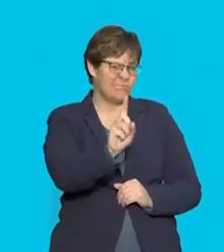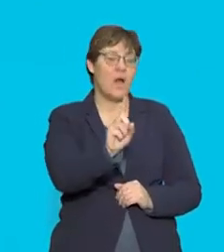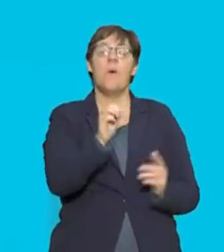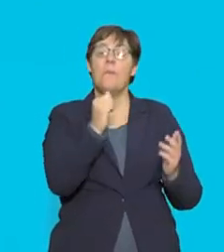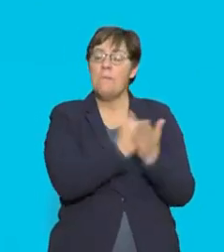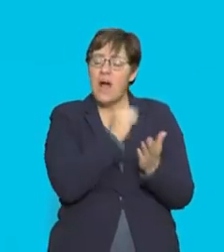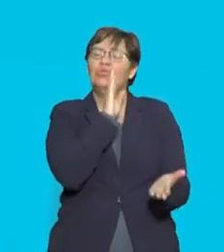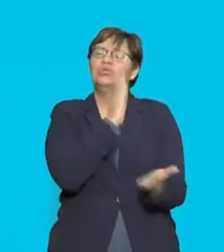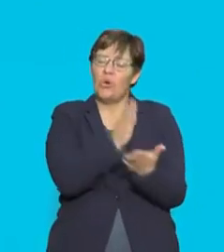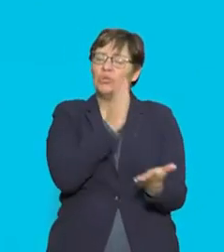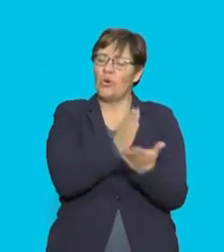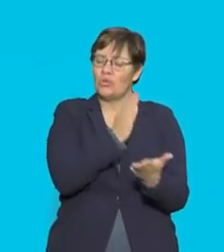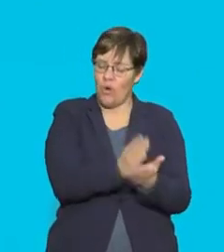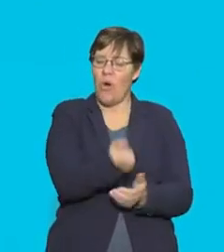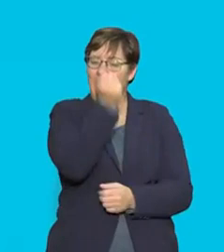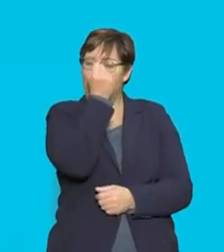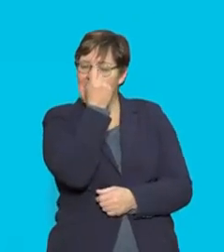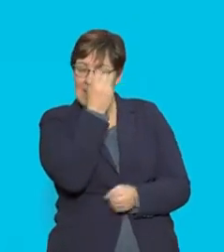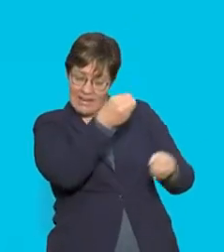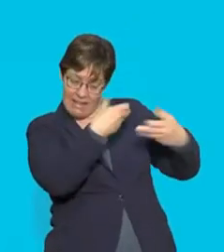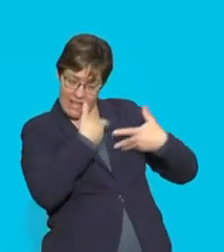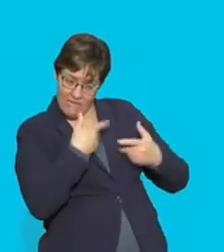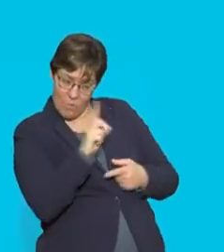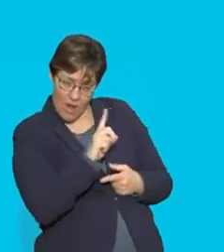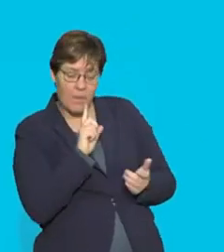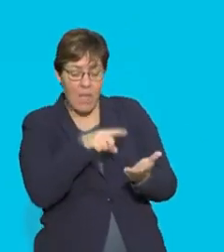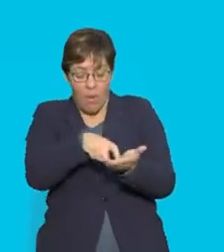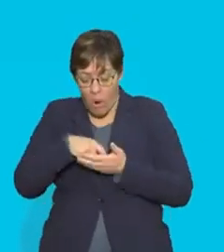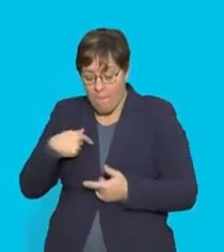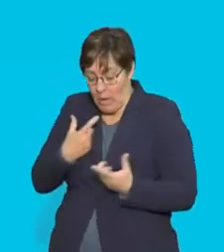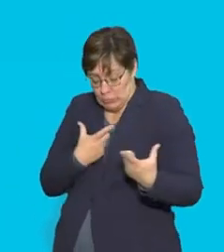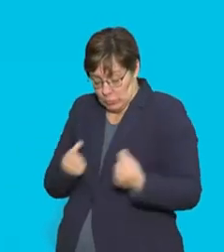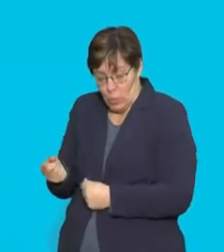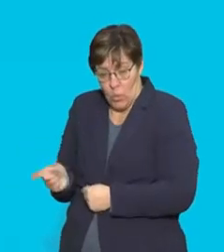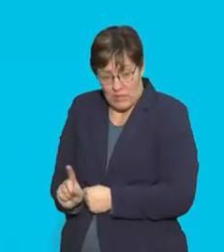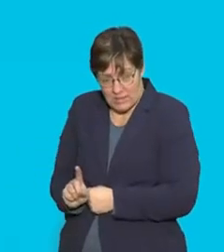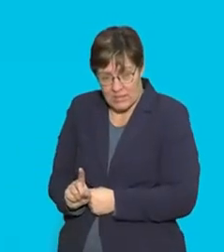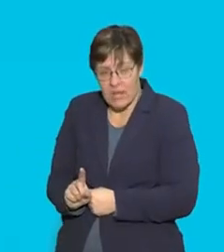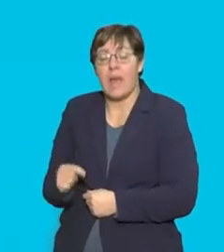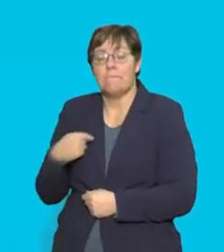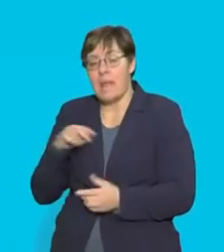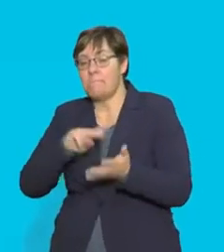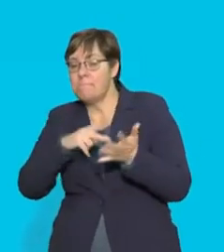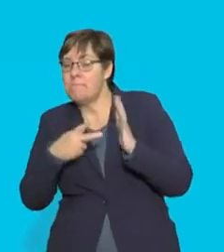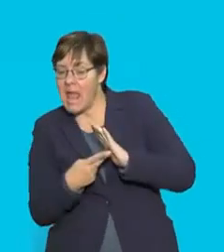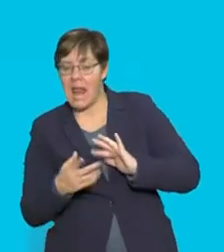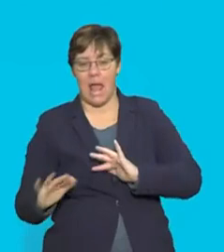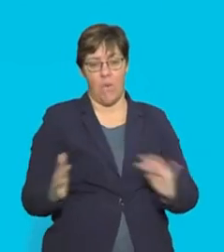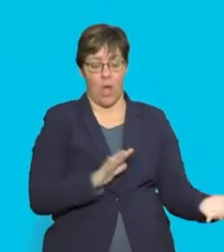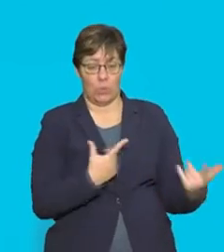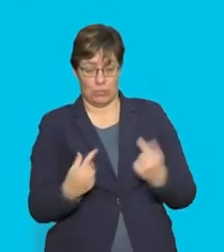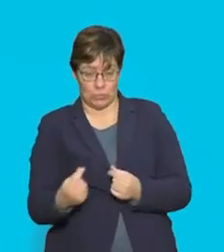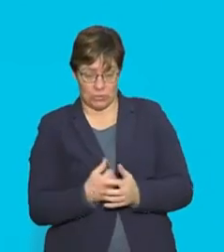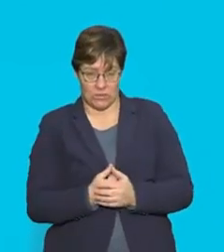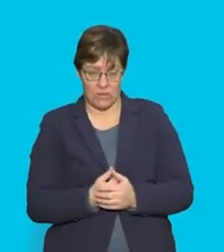Remember, you always need to make sure that you understand what is given, what is required of you, and what is it that your plan